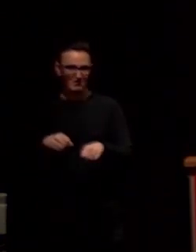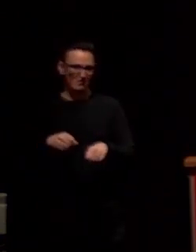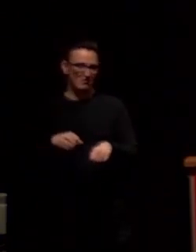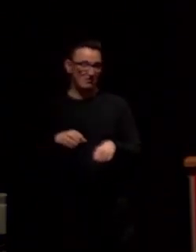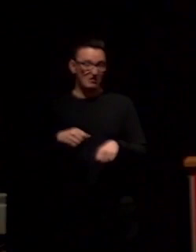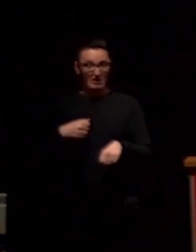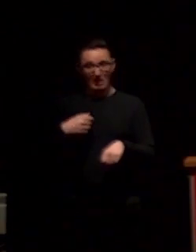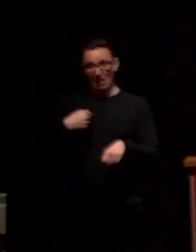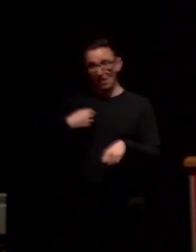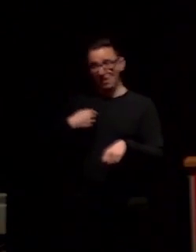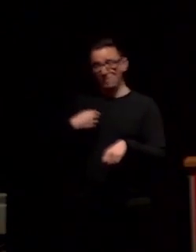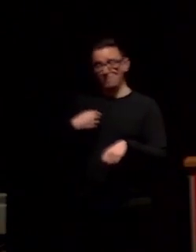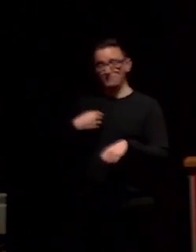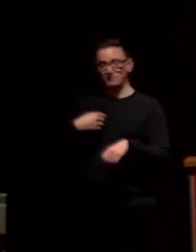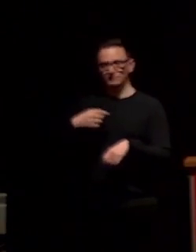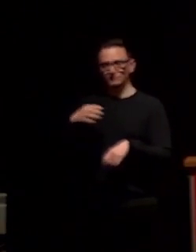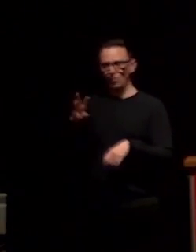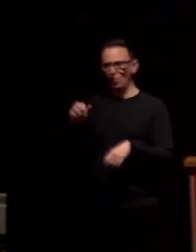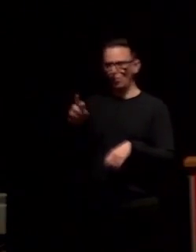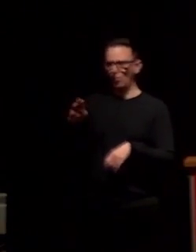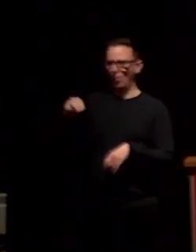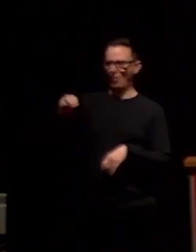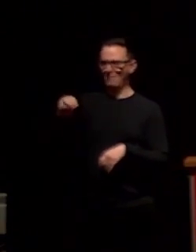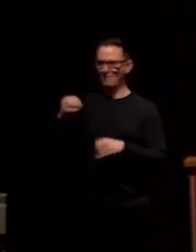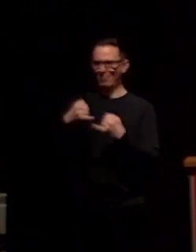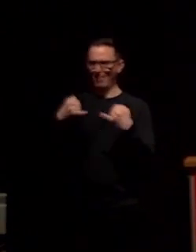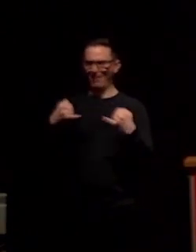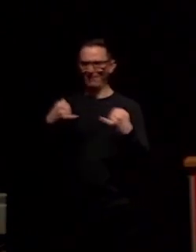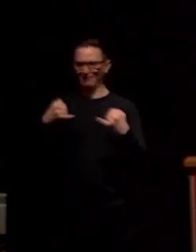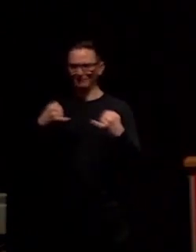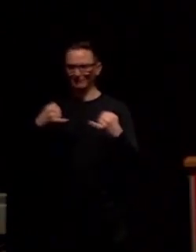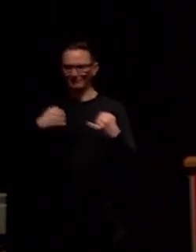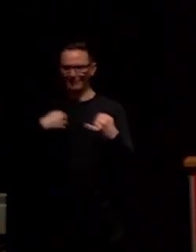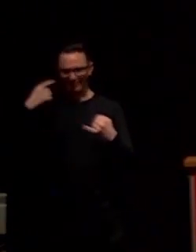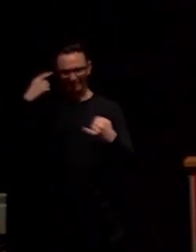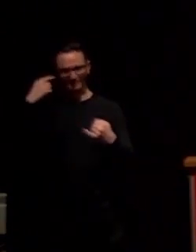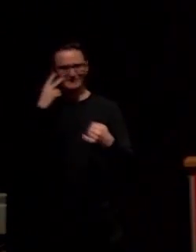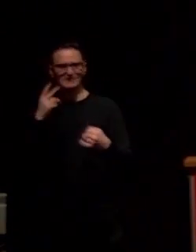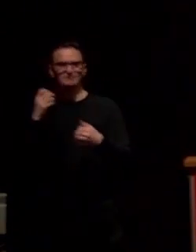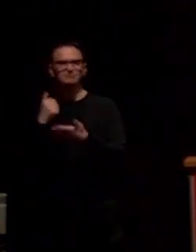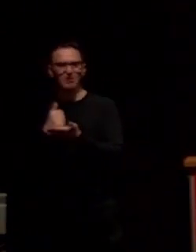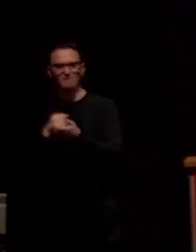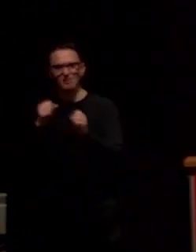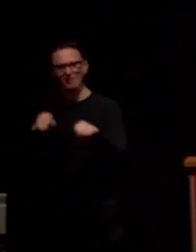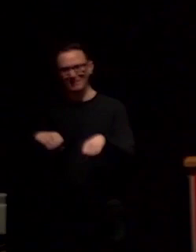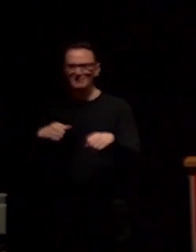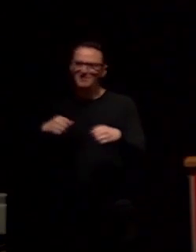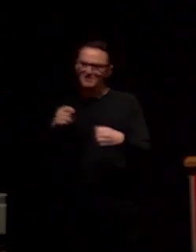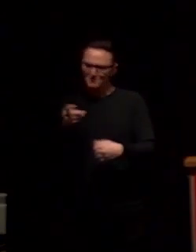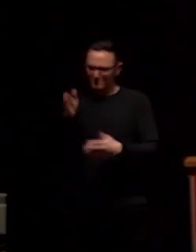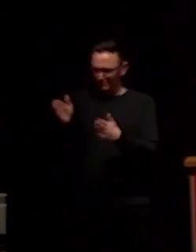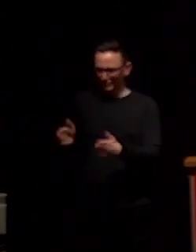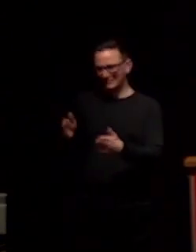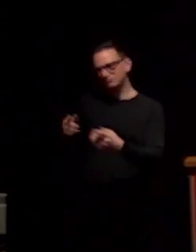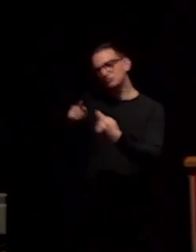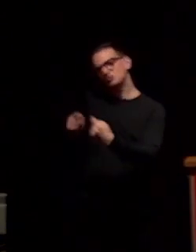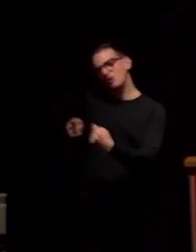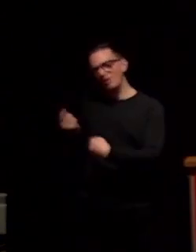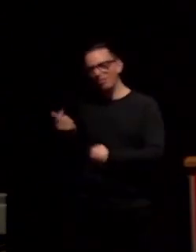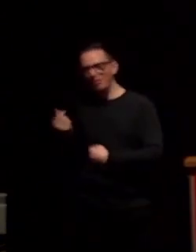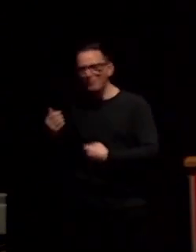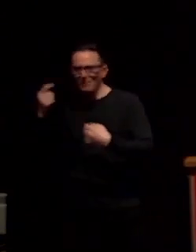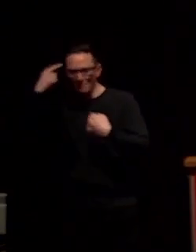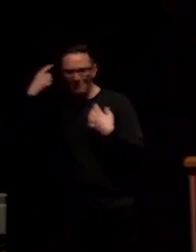very helpful for folks who they're not in a crisis, but they're feeling alone, they're kind of struggling with their mental health. The warm lines have been very